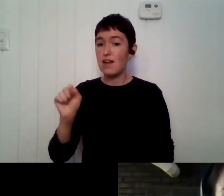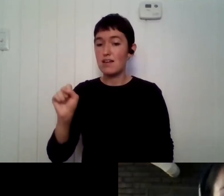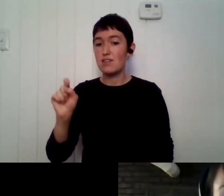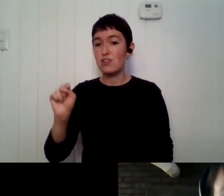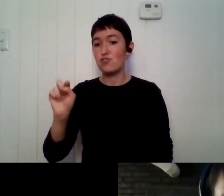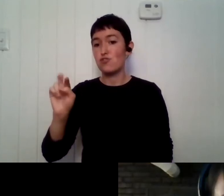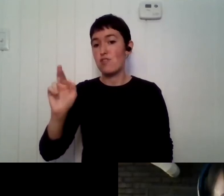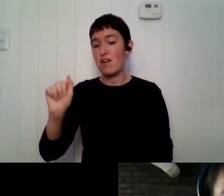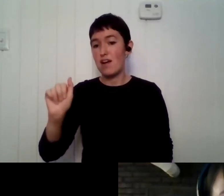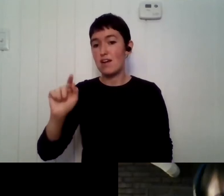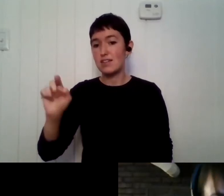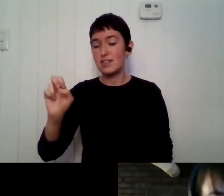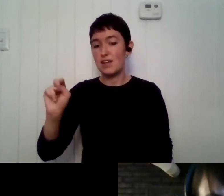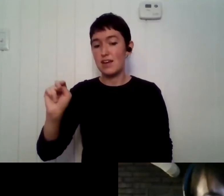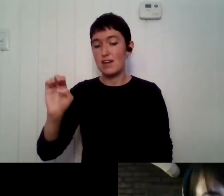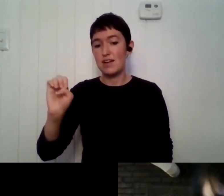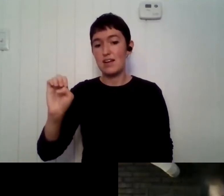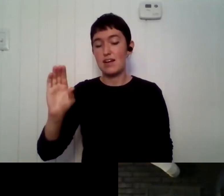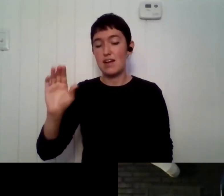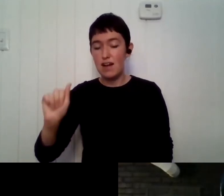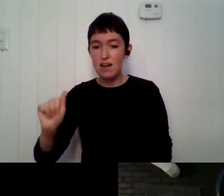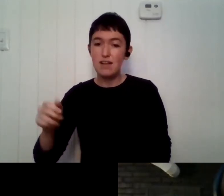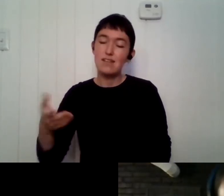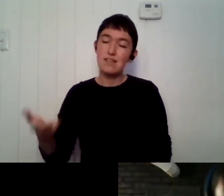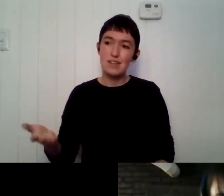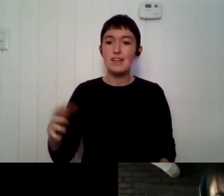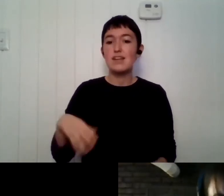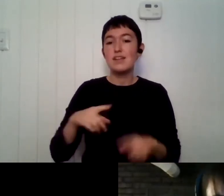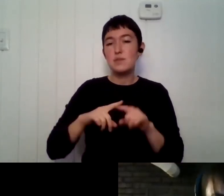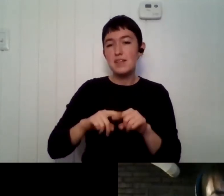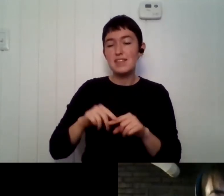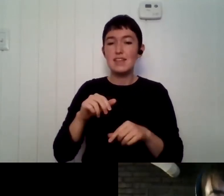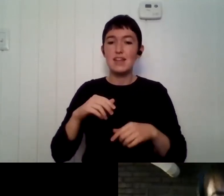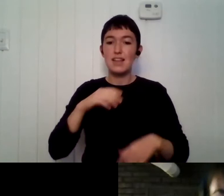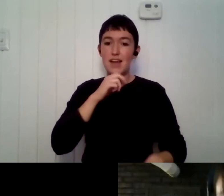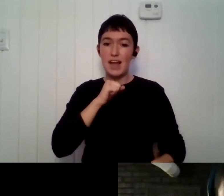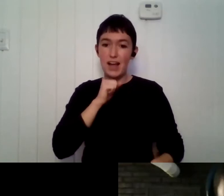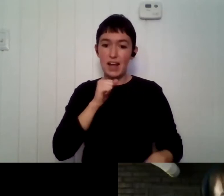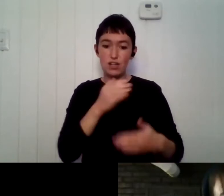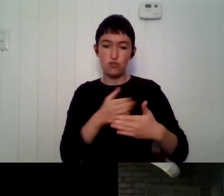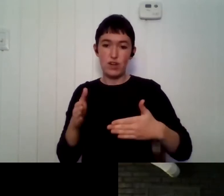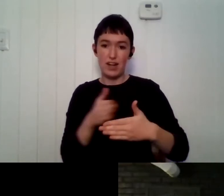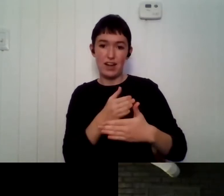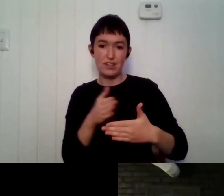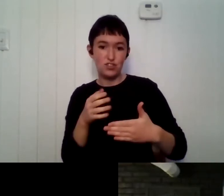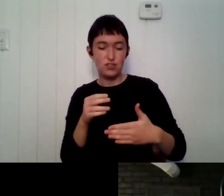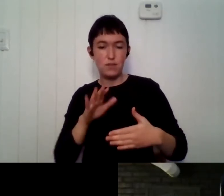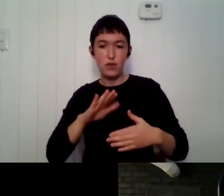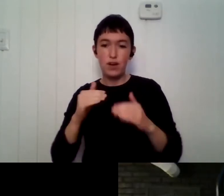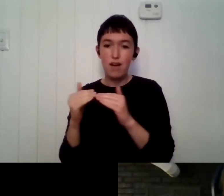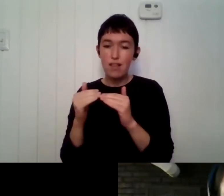it depends a bit also on the age range of your colleagues, right? Because now at MIT, it's a bit like working in a group with other postdocs and PhD